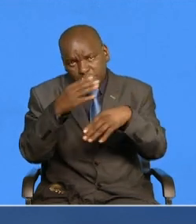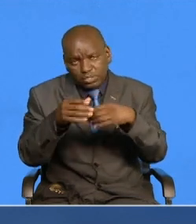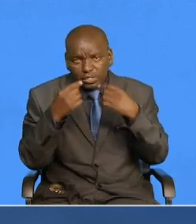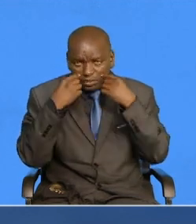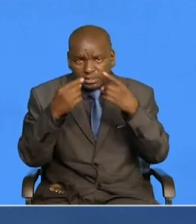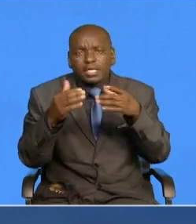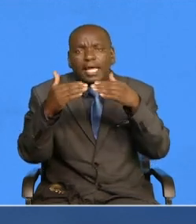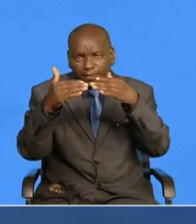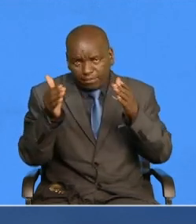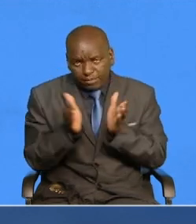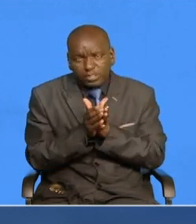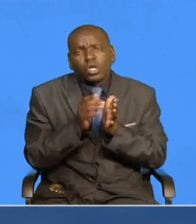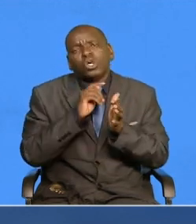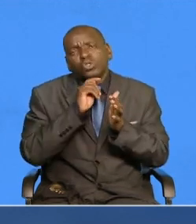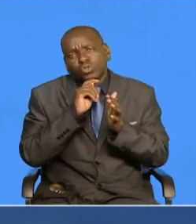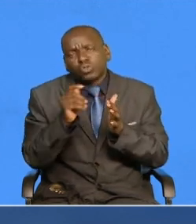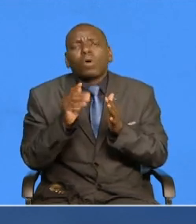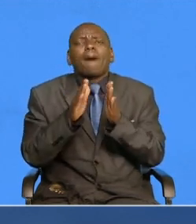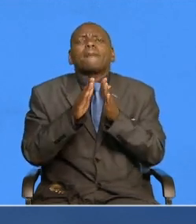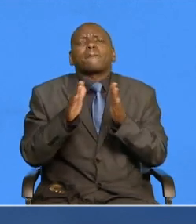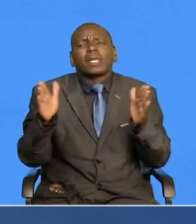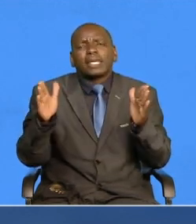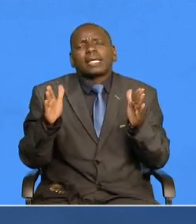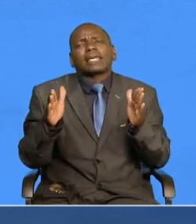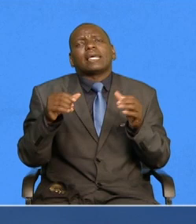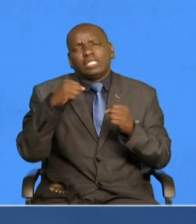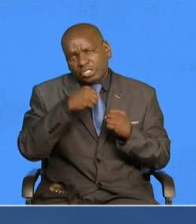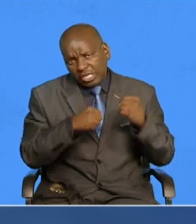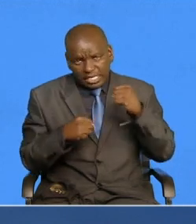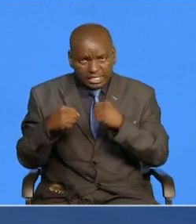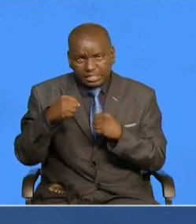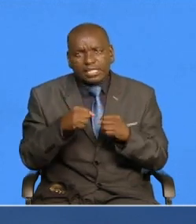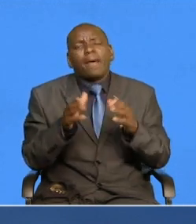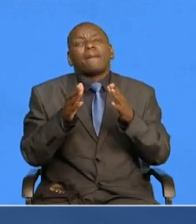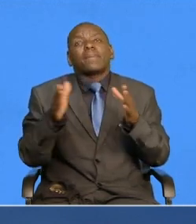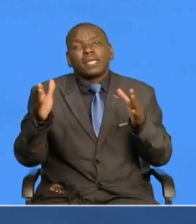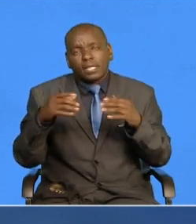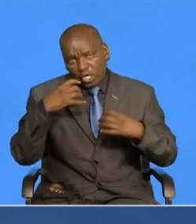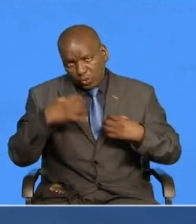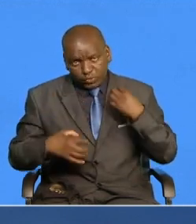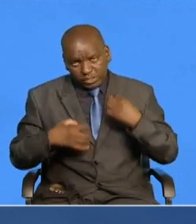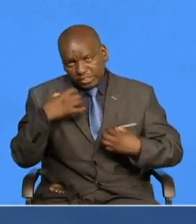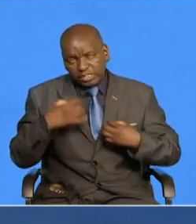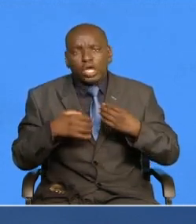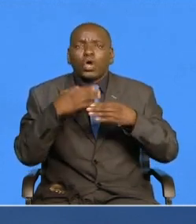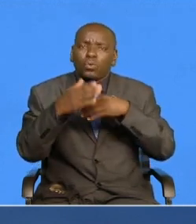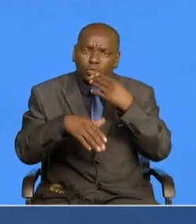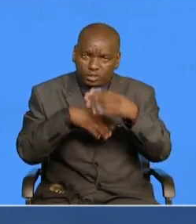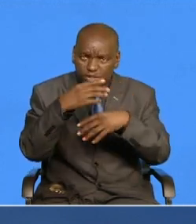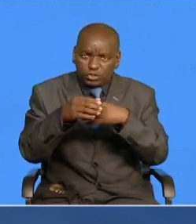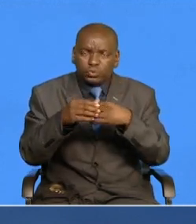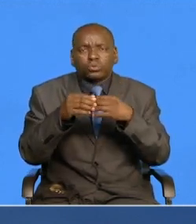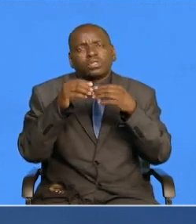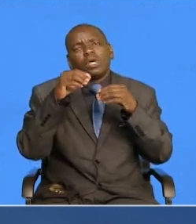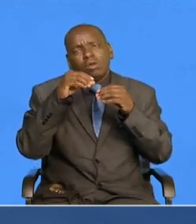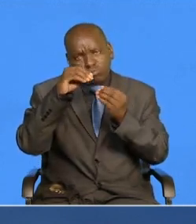in our communities truly remains the biggest challenge that we have. It's a big concern. It continues to fuel